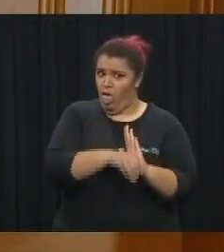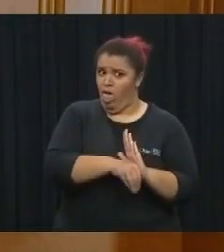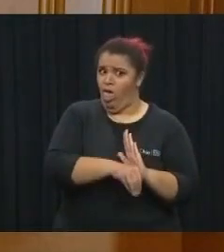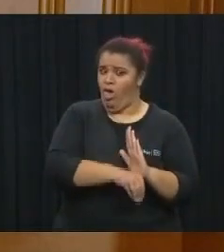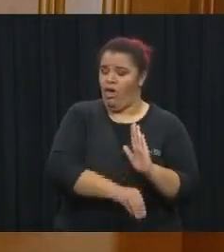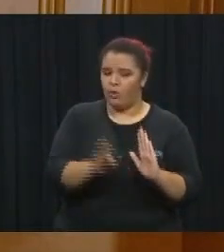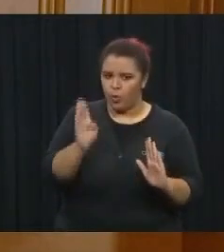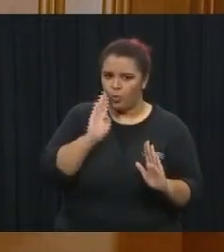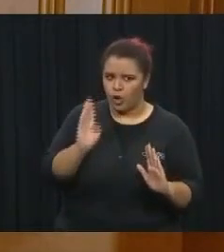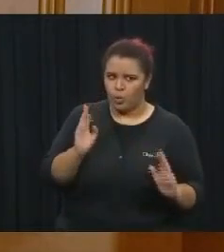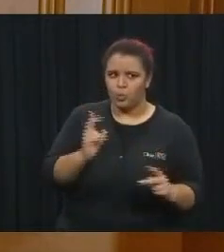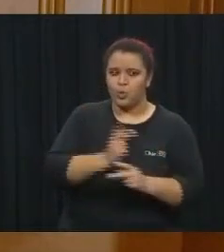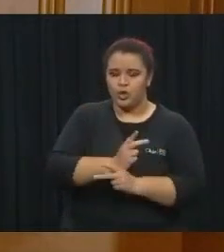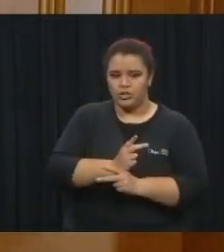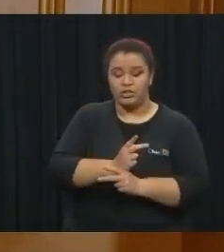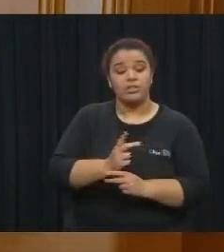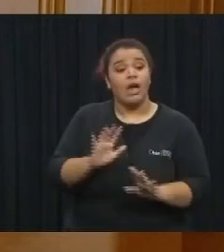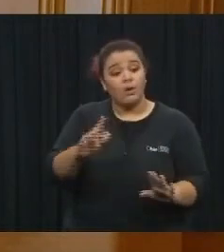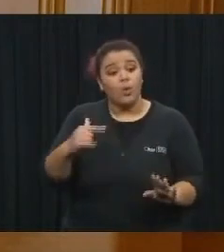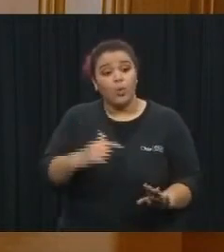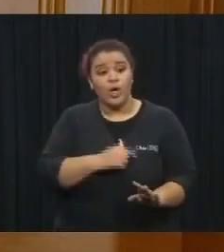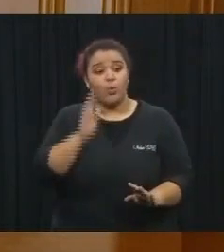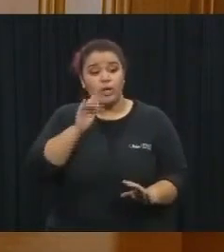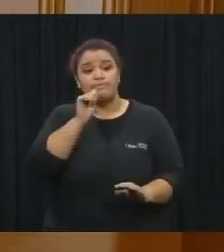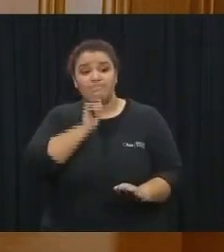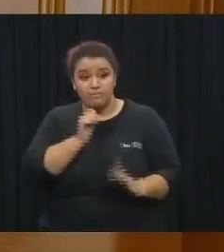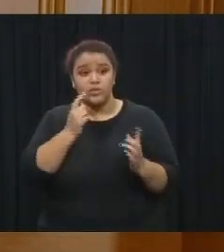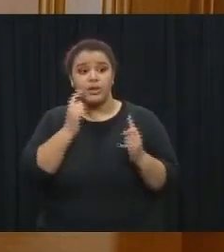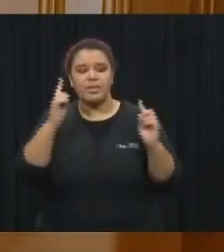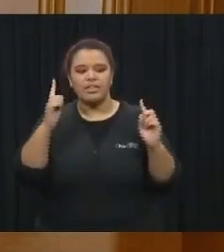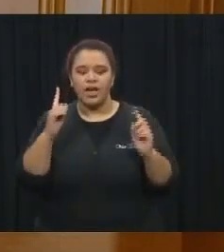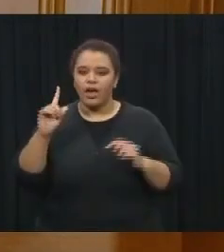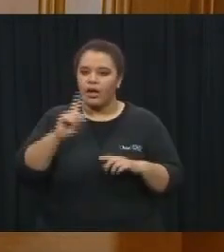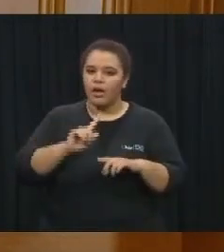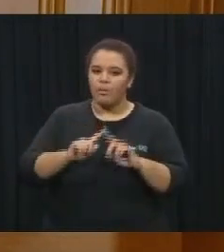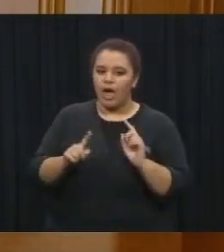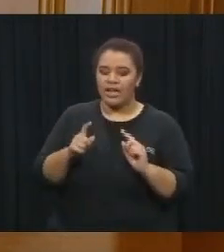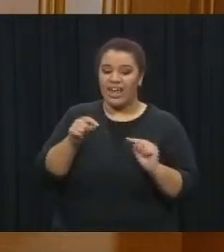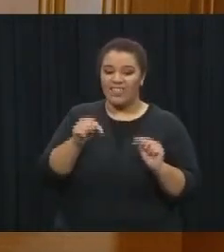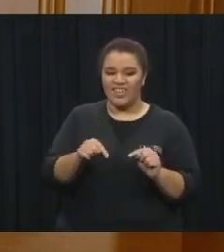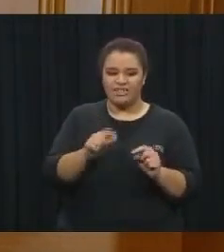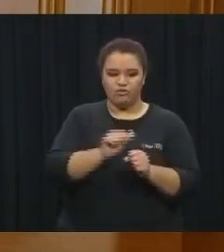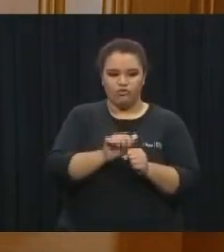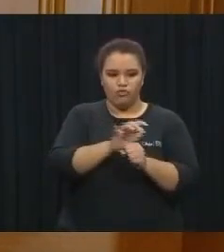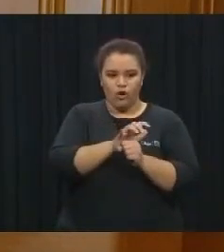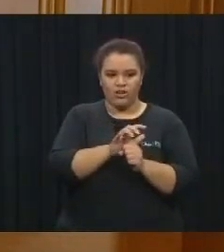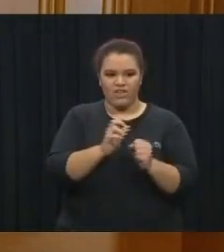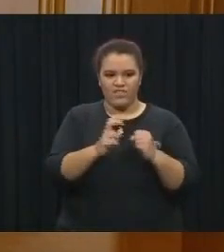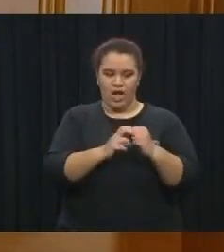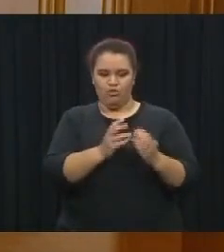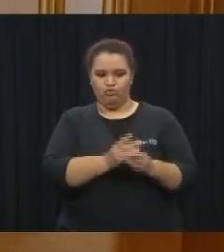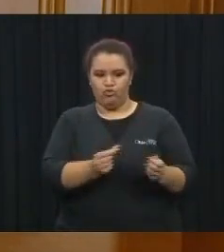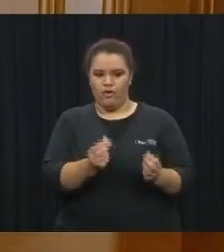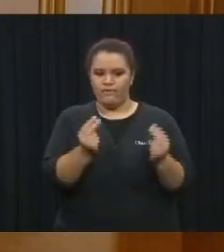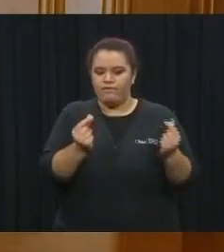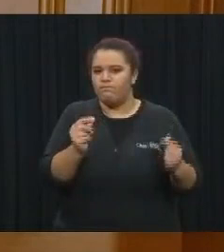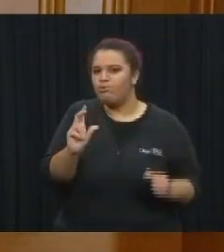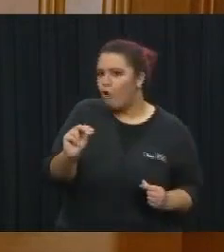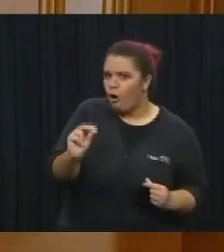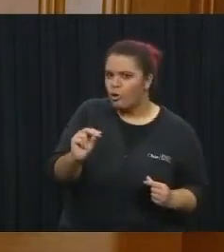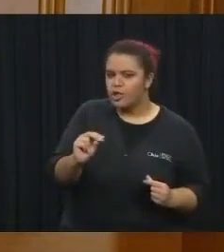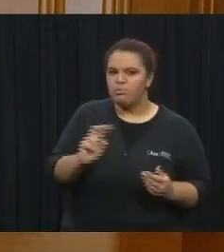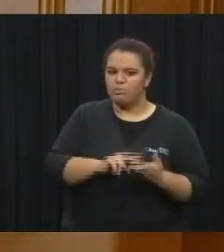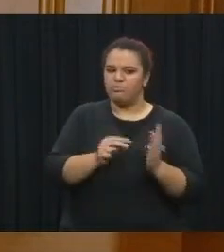but we also know that we have a number of months certainly ahead of us that are going to be very, very tough months. And then one last quick one. Do